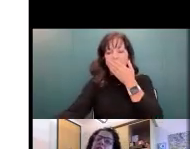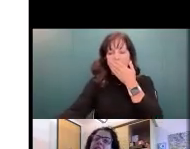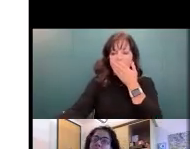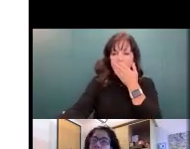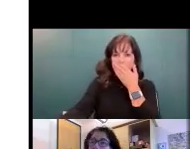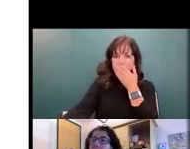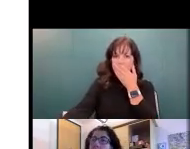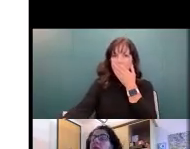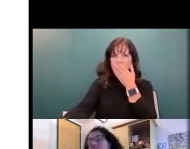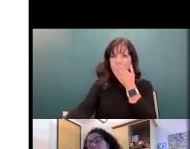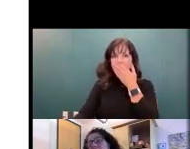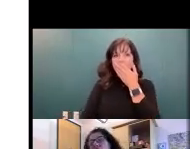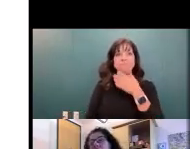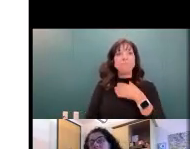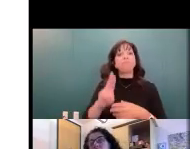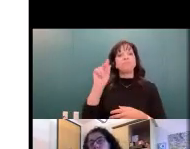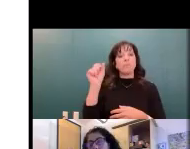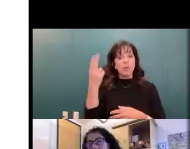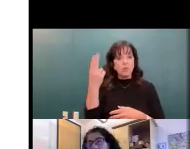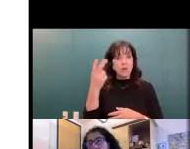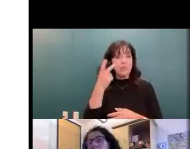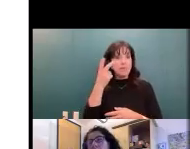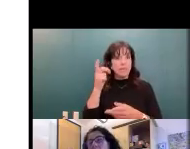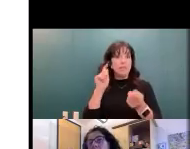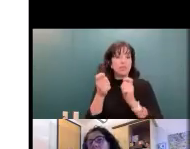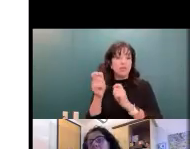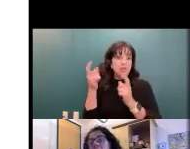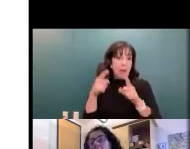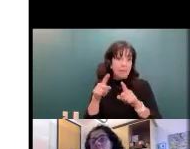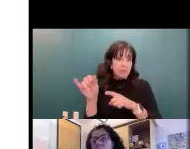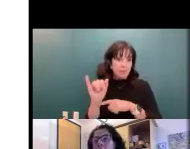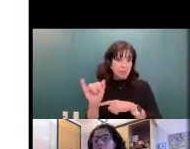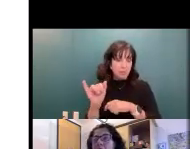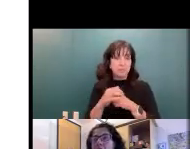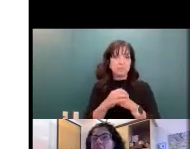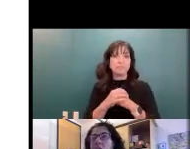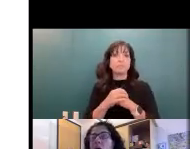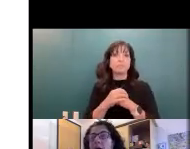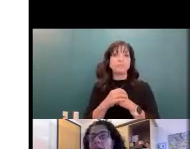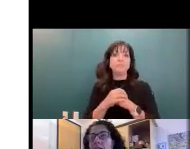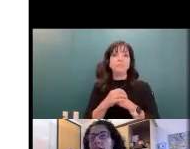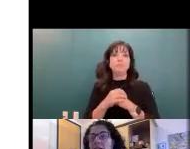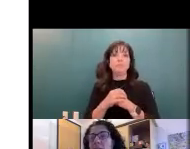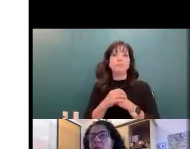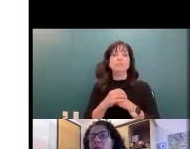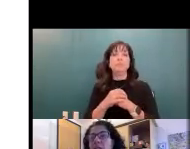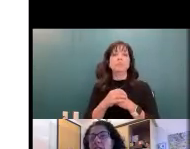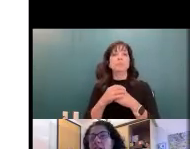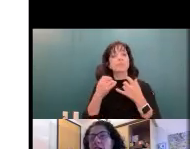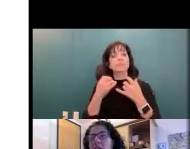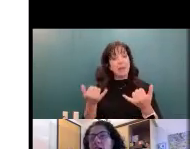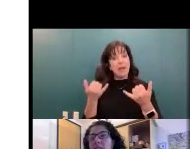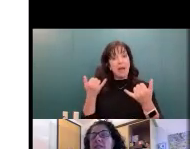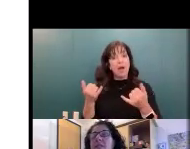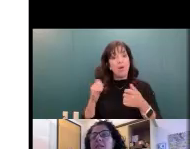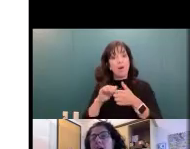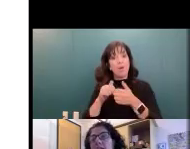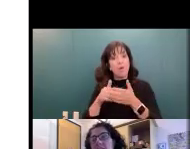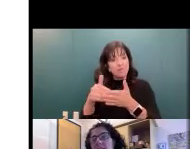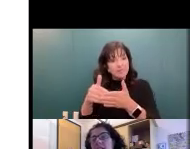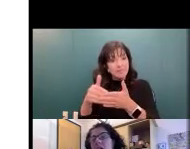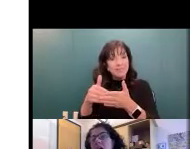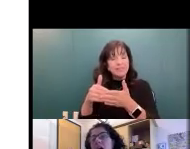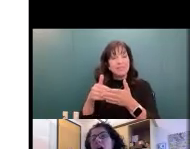And then here in Utah, we've seen this change as well, where now the prevalence of